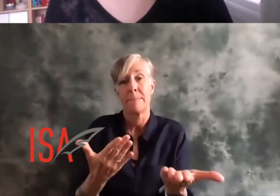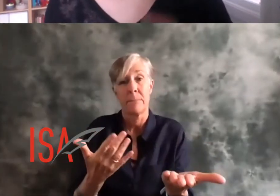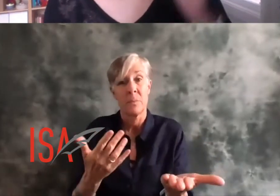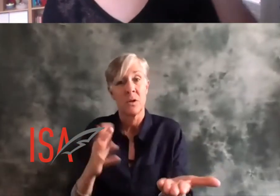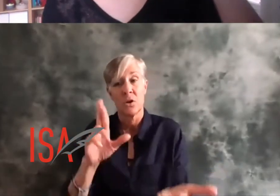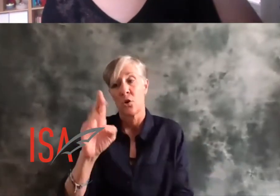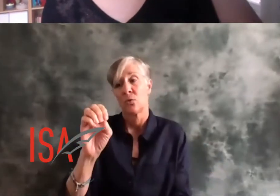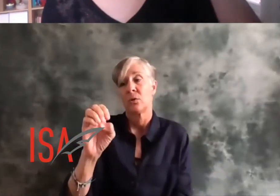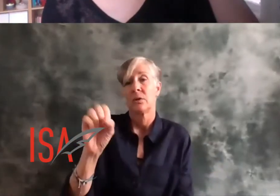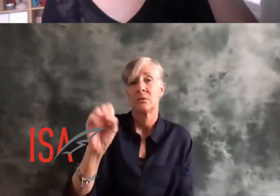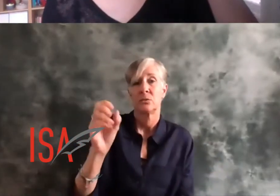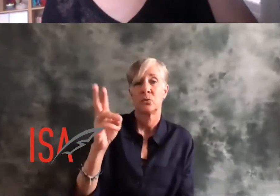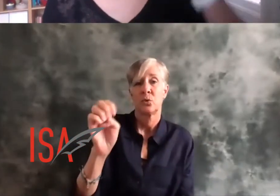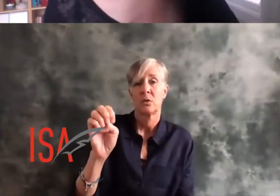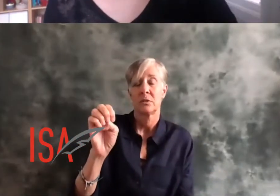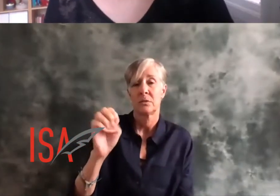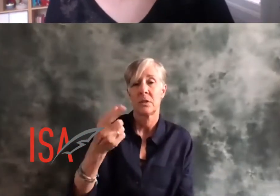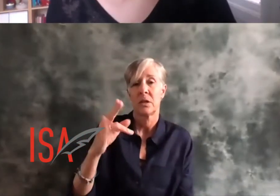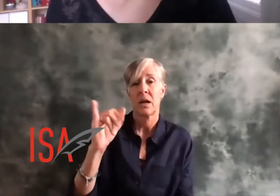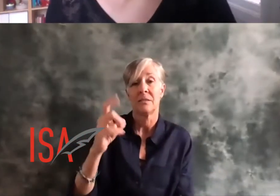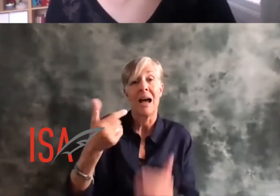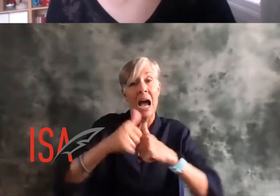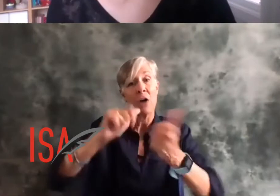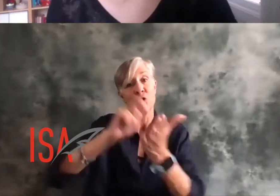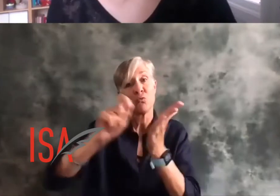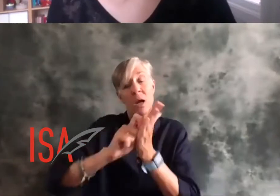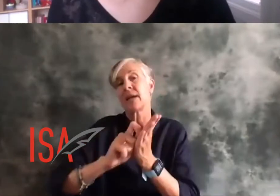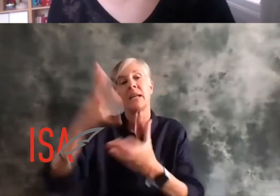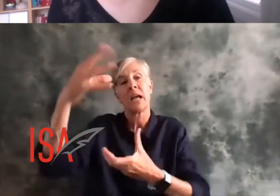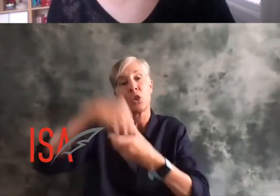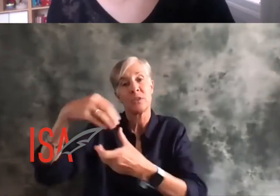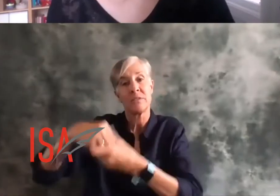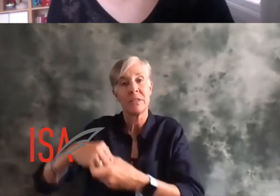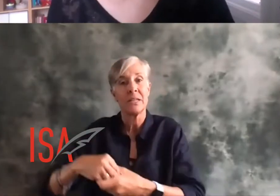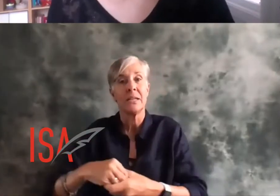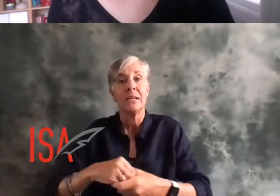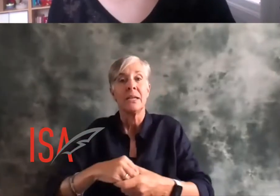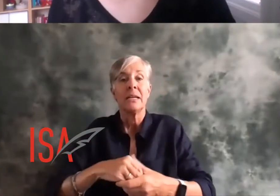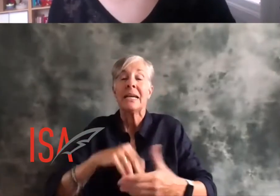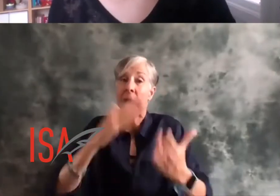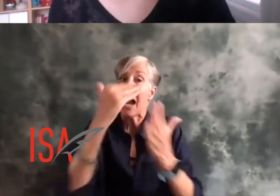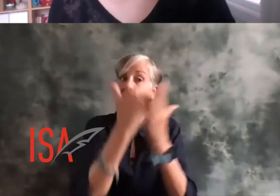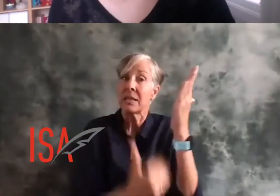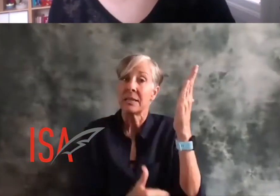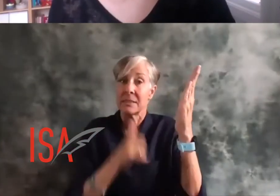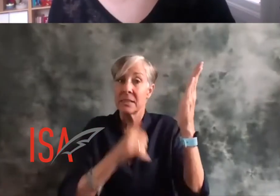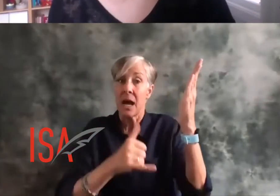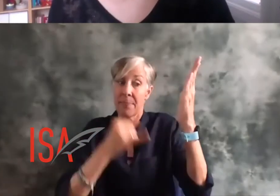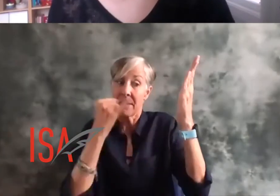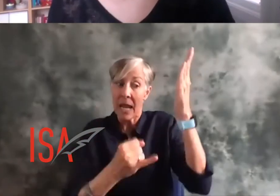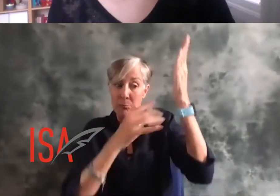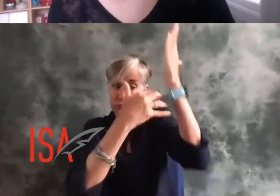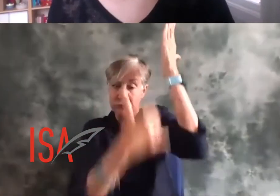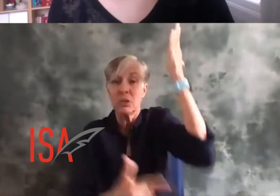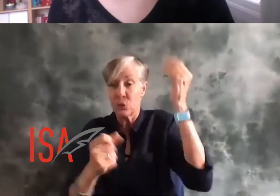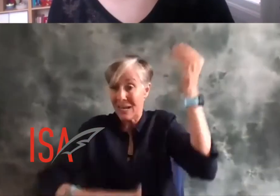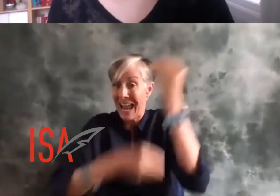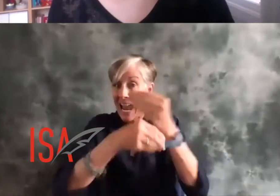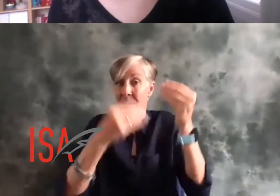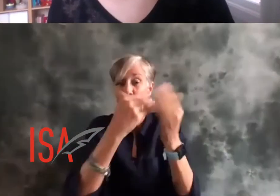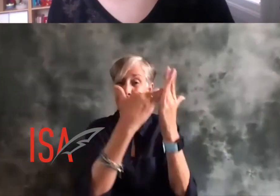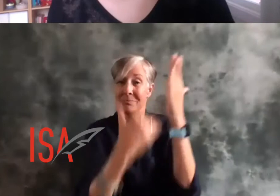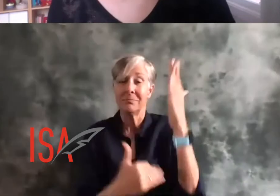resource guide on how to write inclusively. It's a non-exhaustive list, but it's a starting point. Again, these are all starting